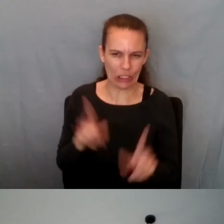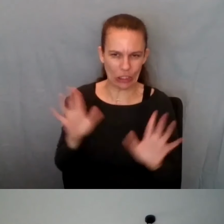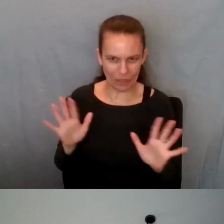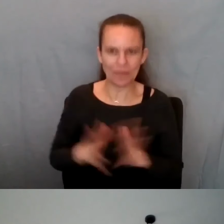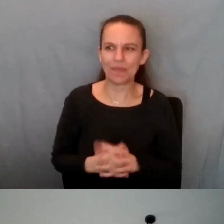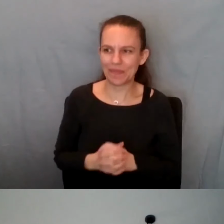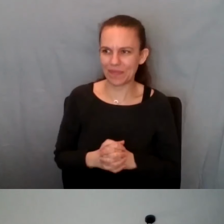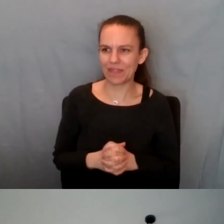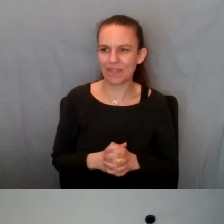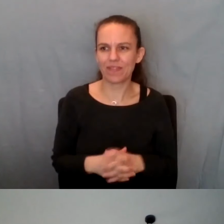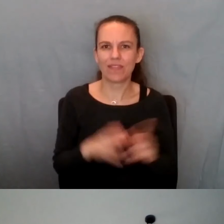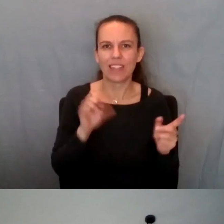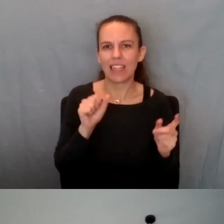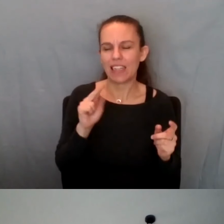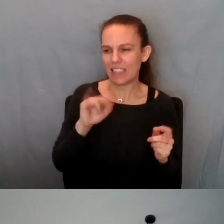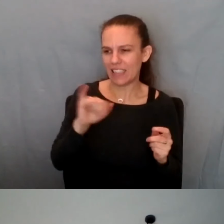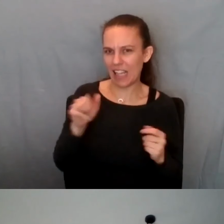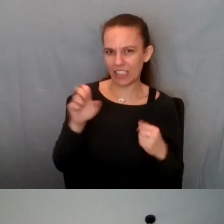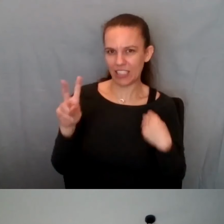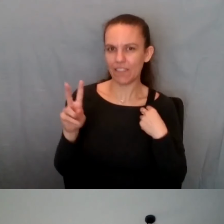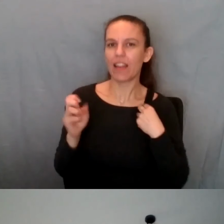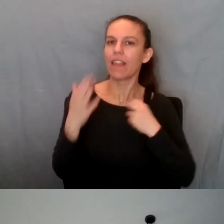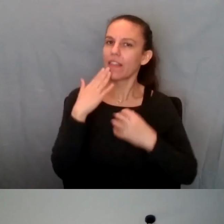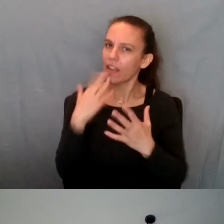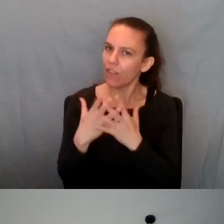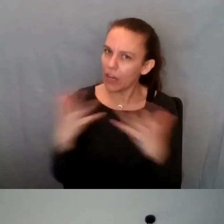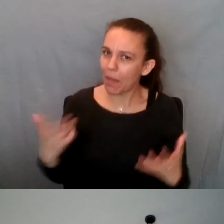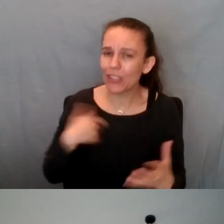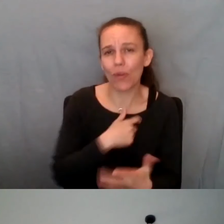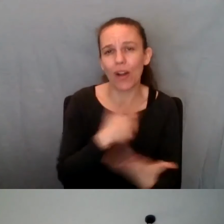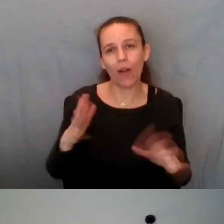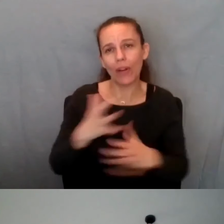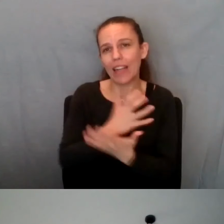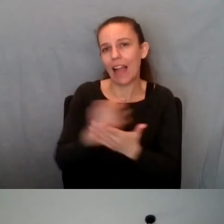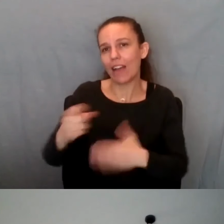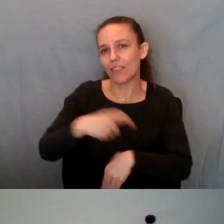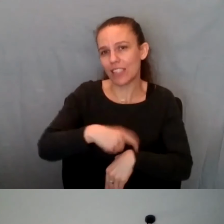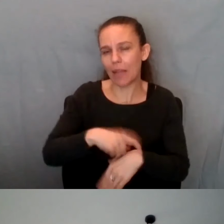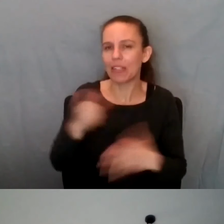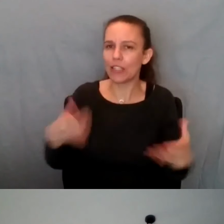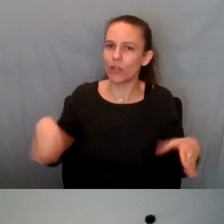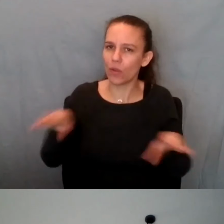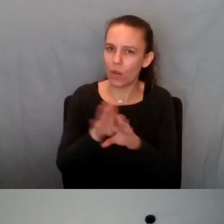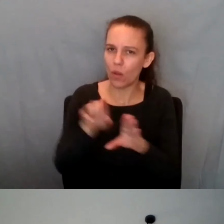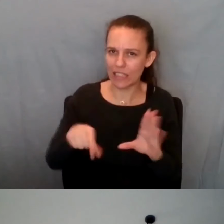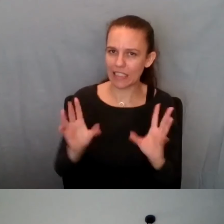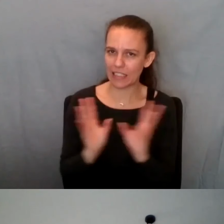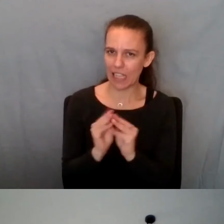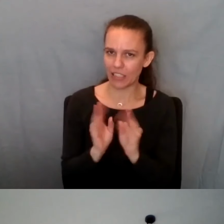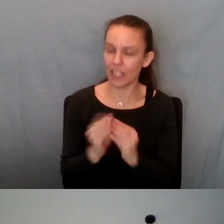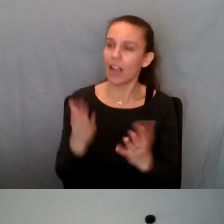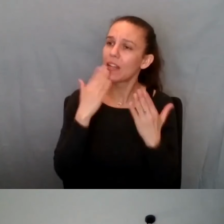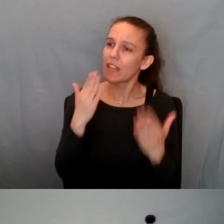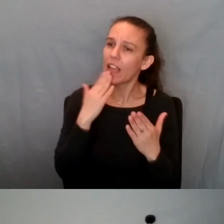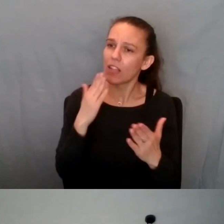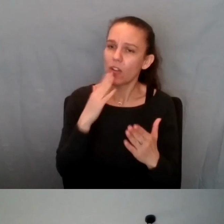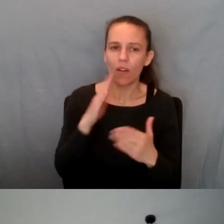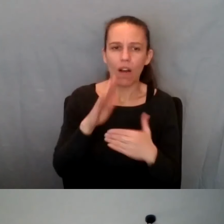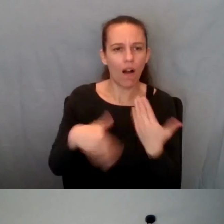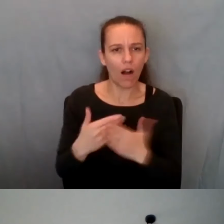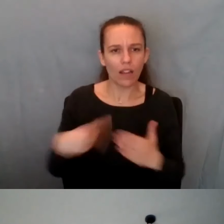are running out of time, so I would like to bring this session to a close. Thank you for this extraordinarily, I want to thank all of you